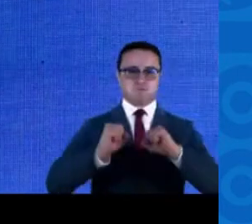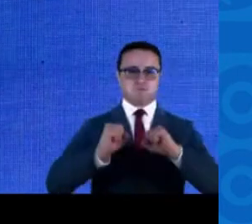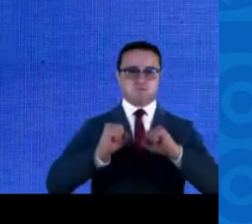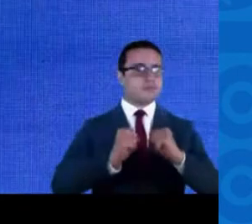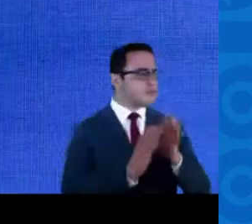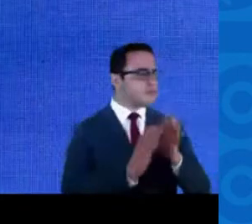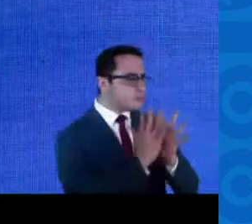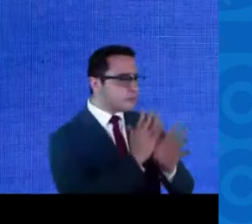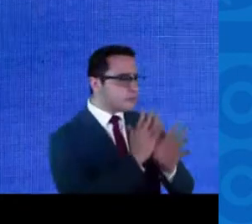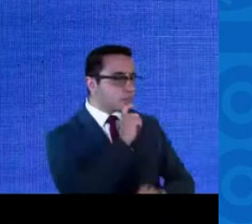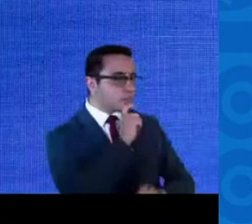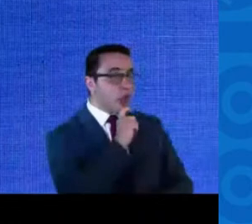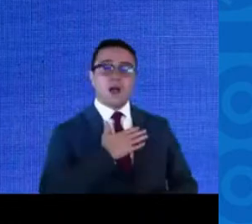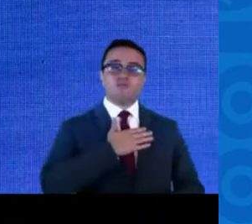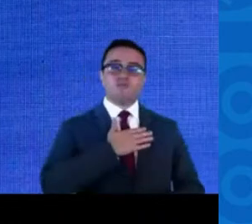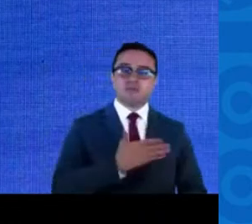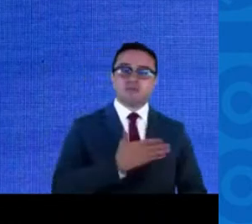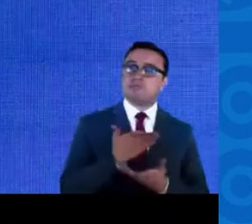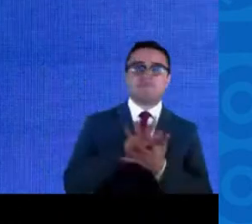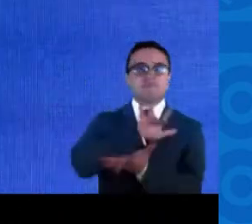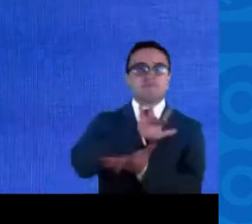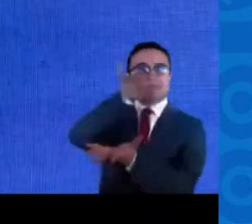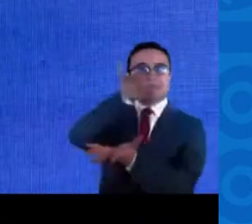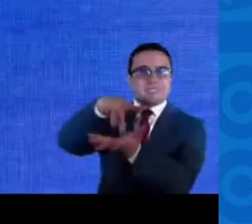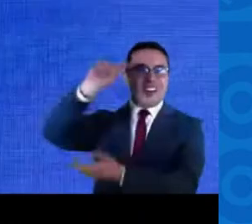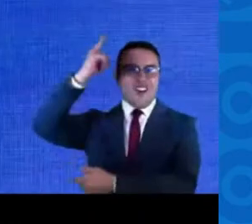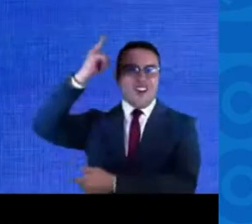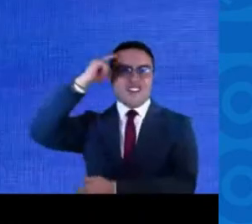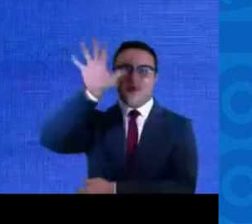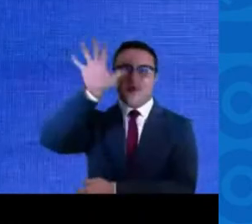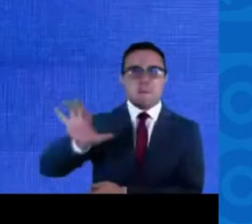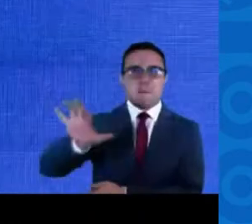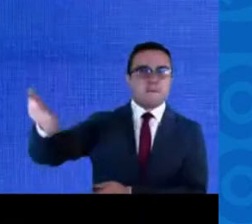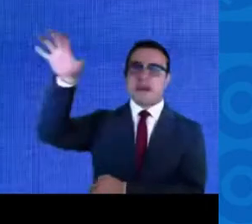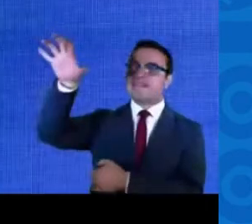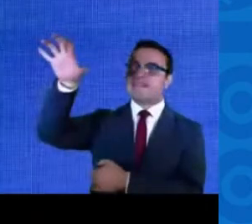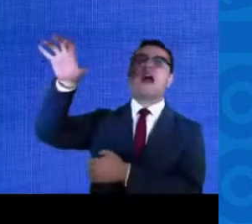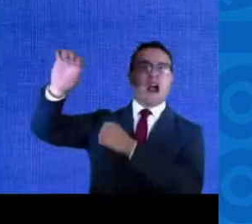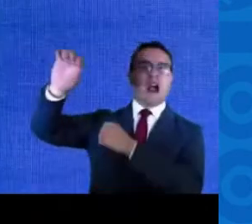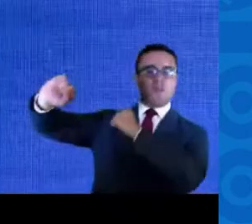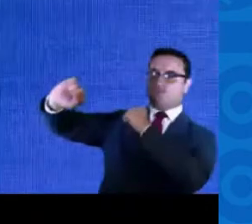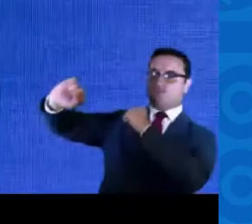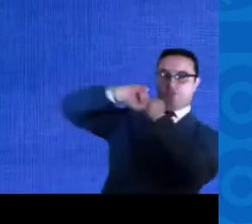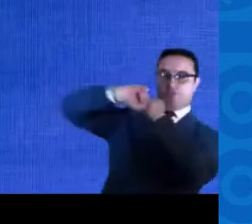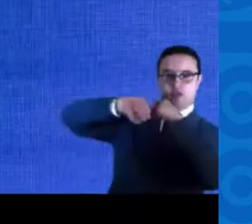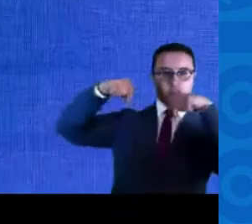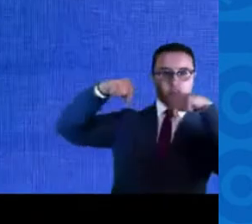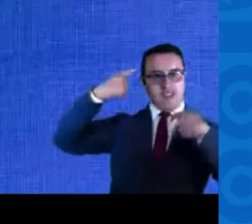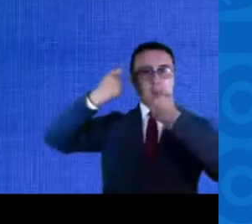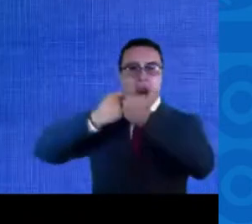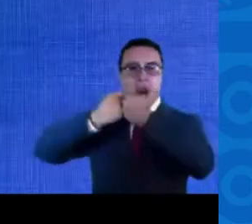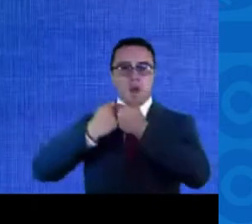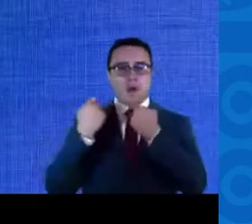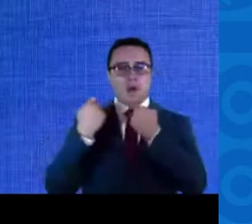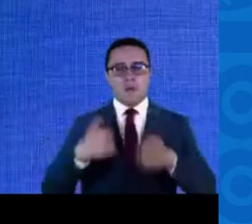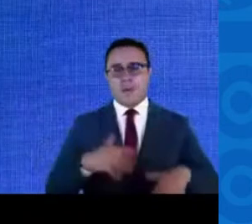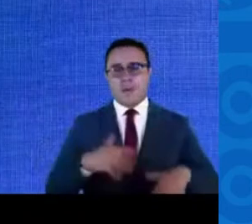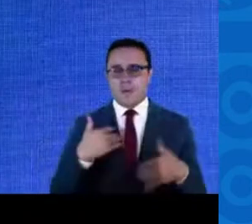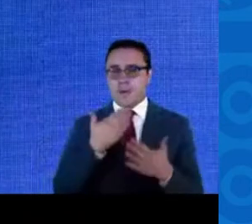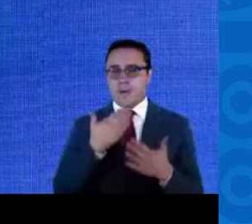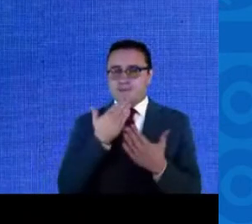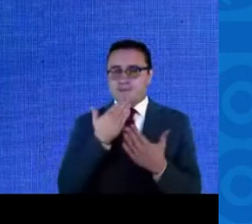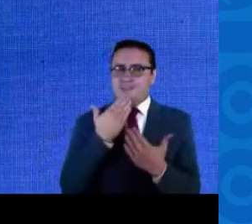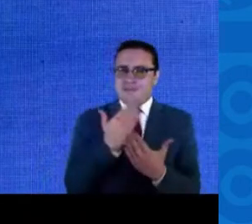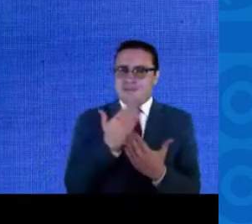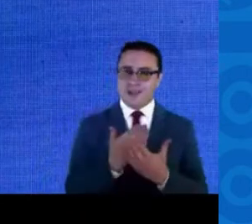means, innovation for nutrition, you were willing to share the information with your countries to strengthen